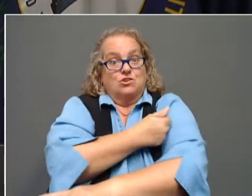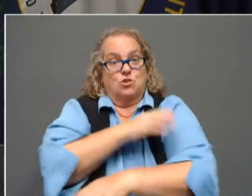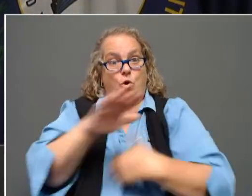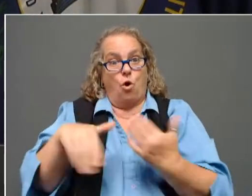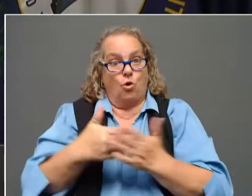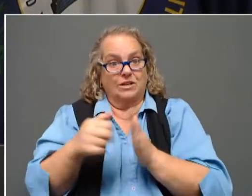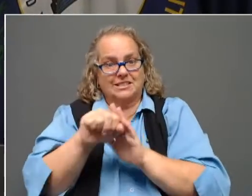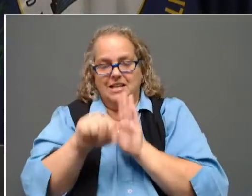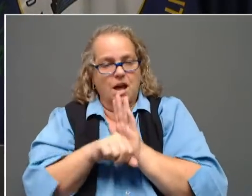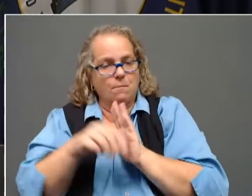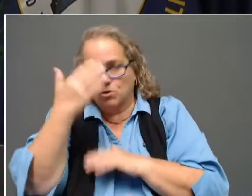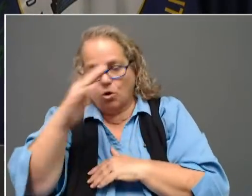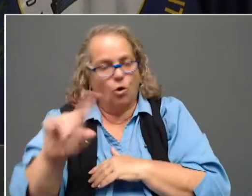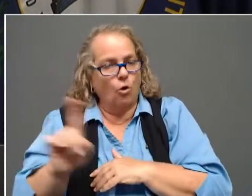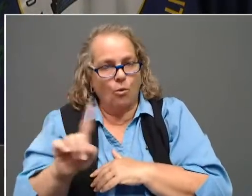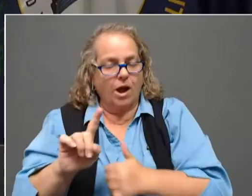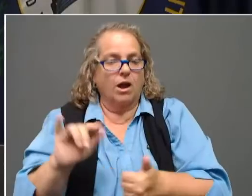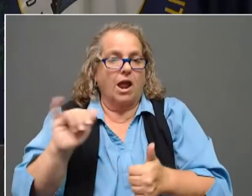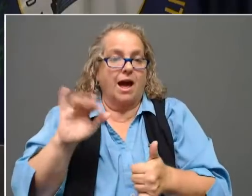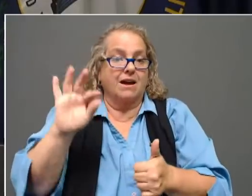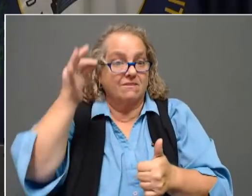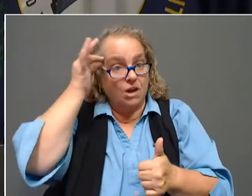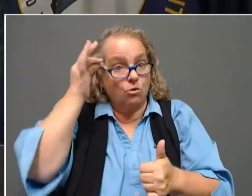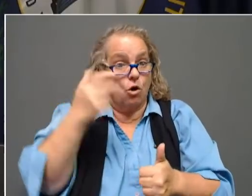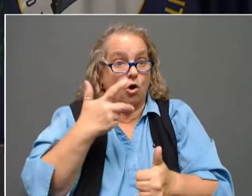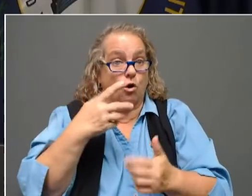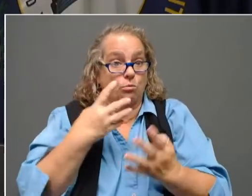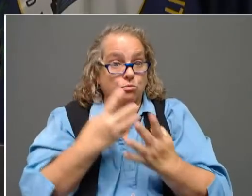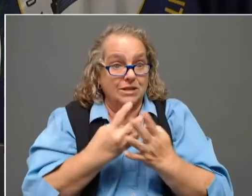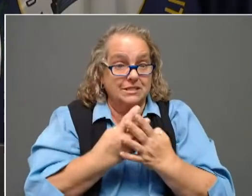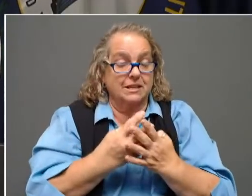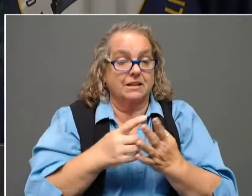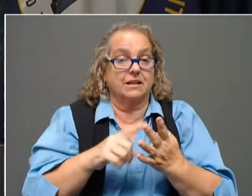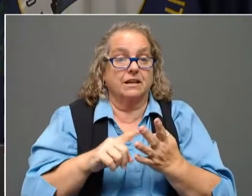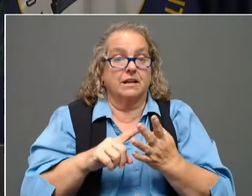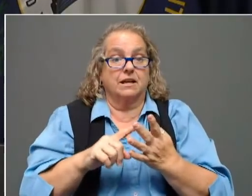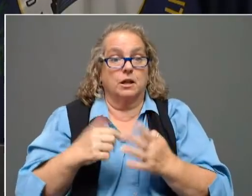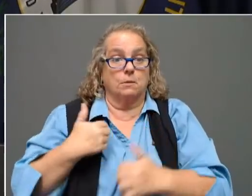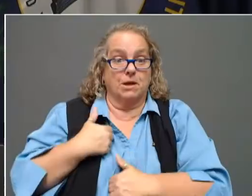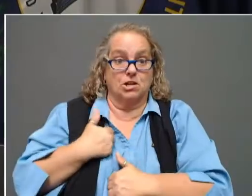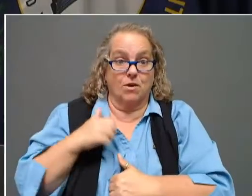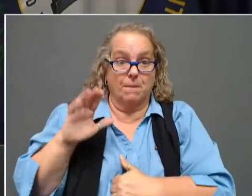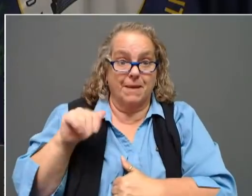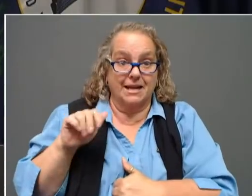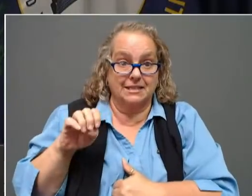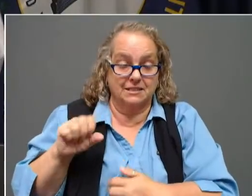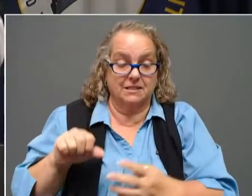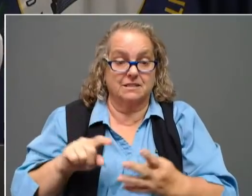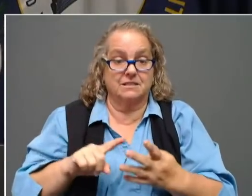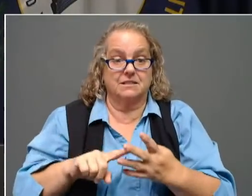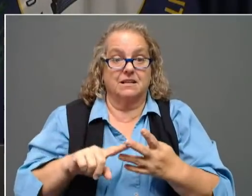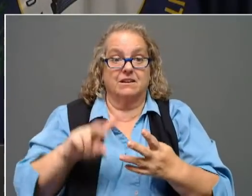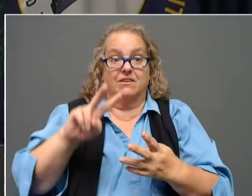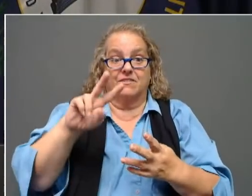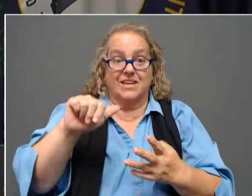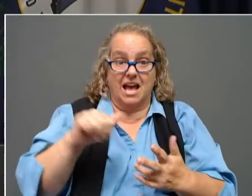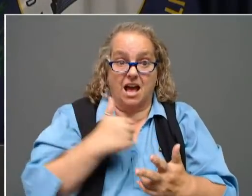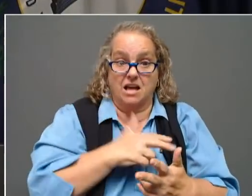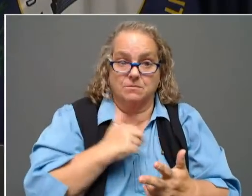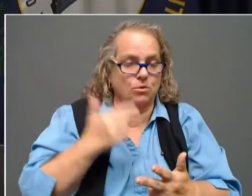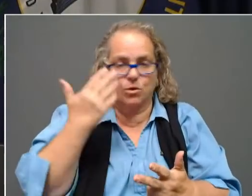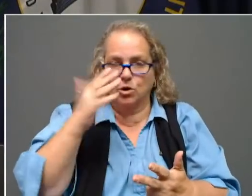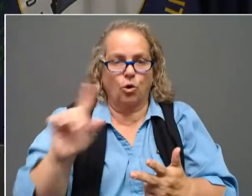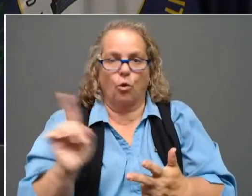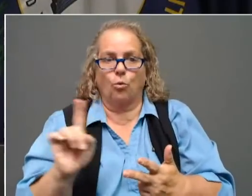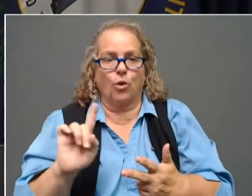federal prisons, federal military bases, it's another of VAs. We don't know where they vaccinate. Christian